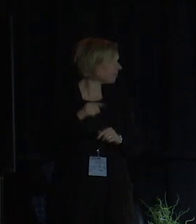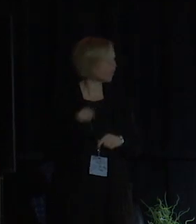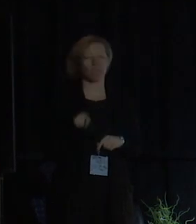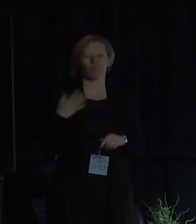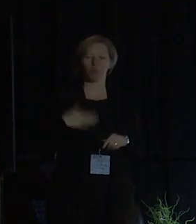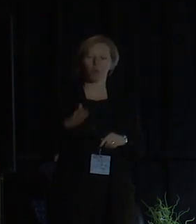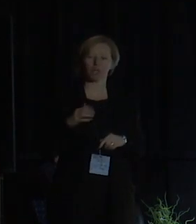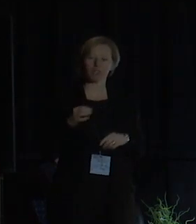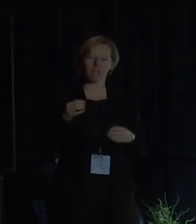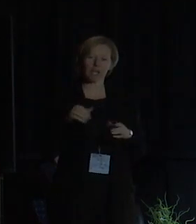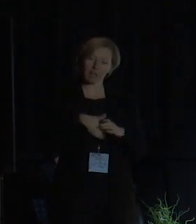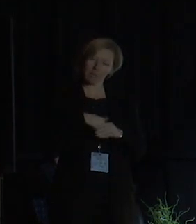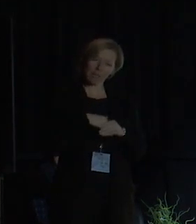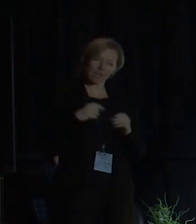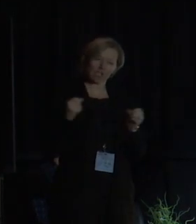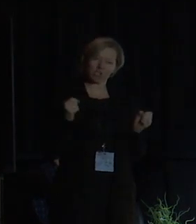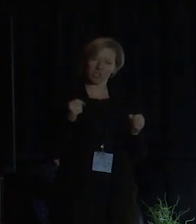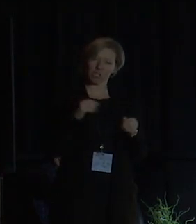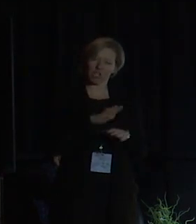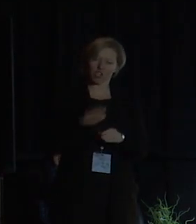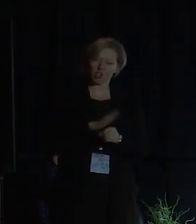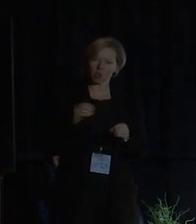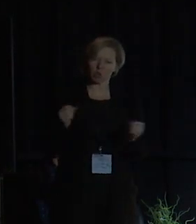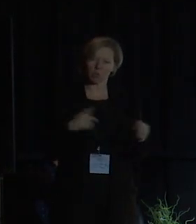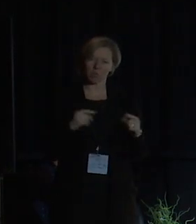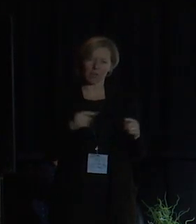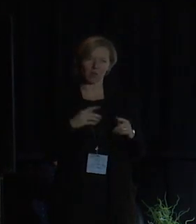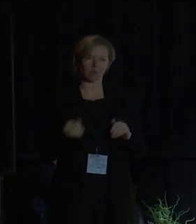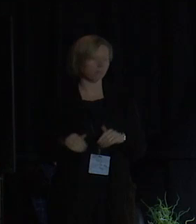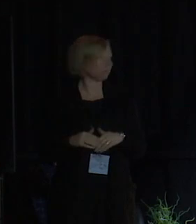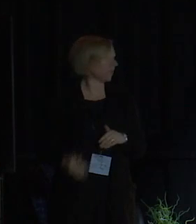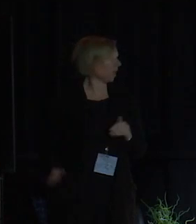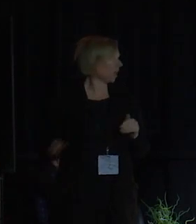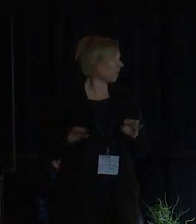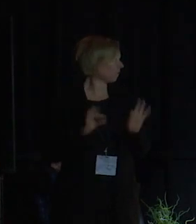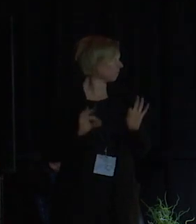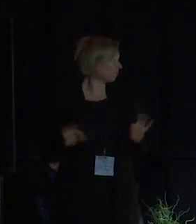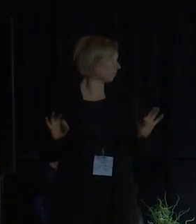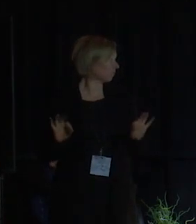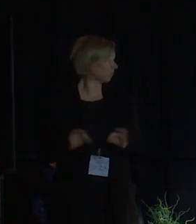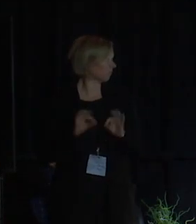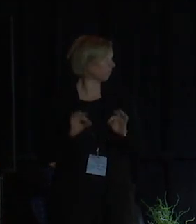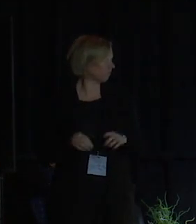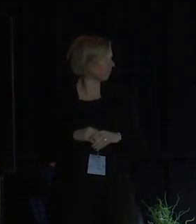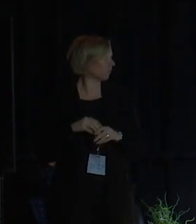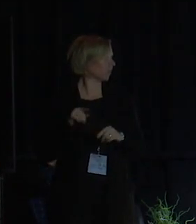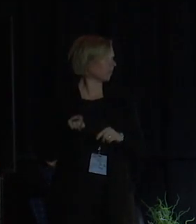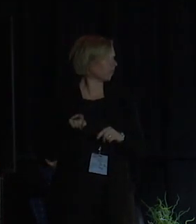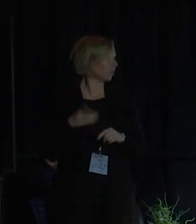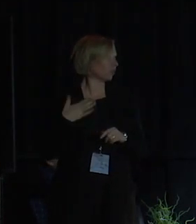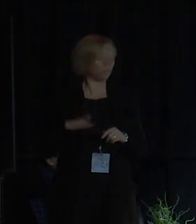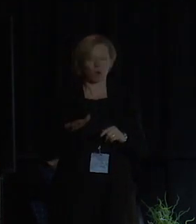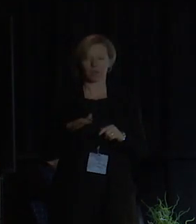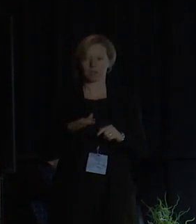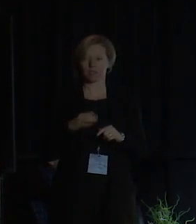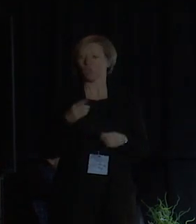If you want to keep in touch, please use our social media. Hey, haul away the Fabularium. If you